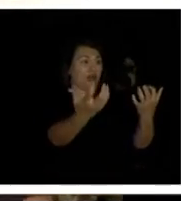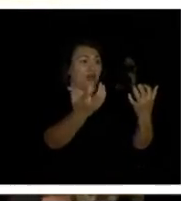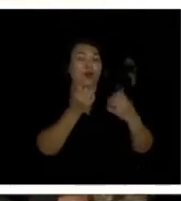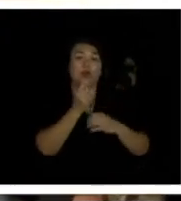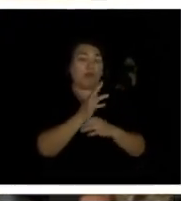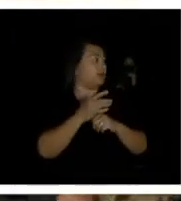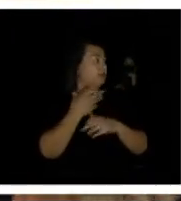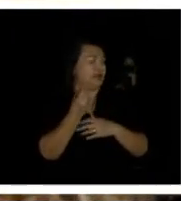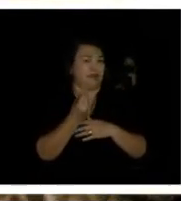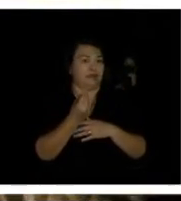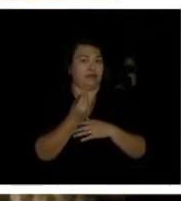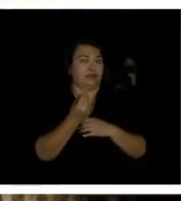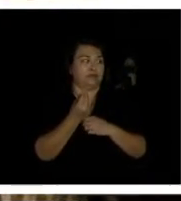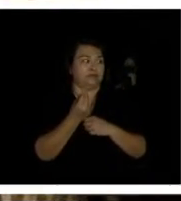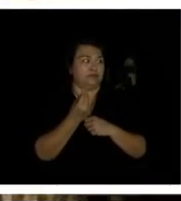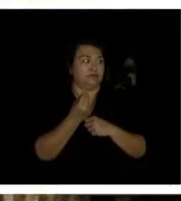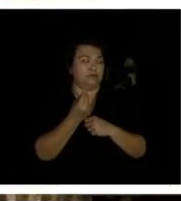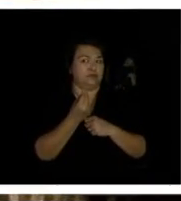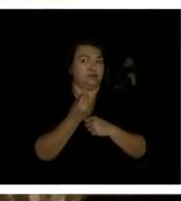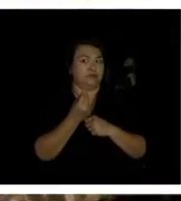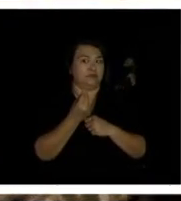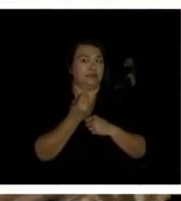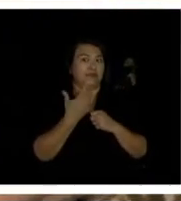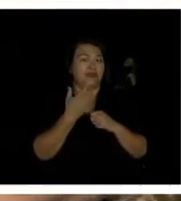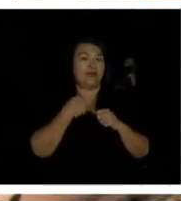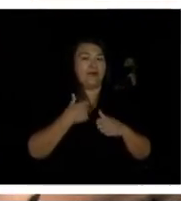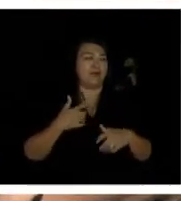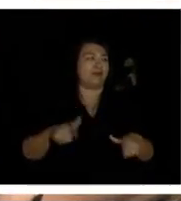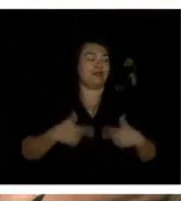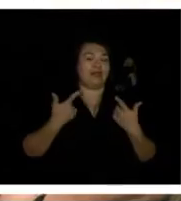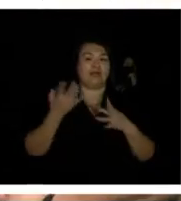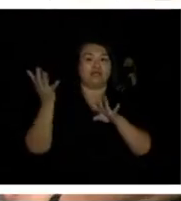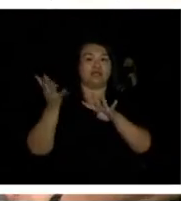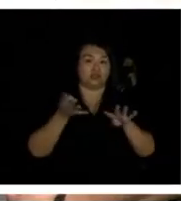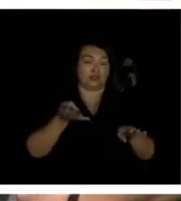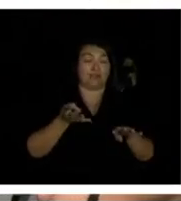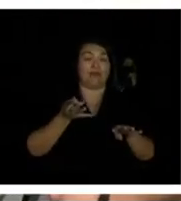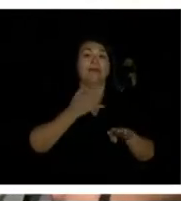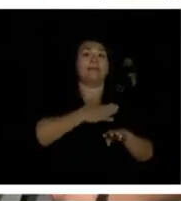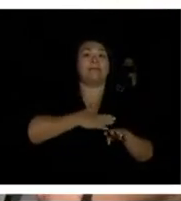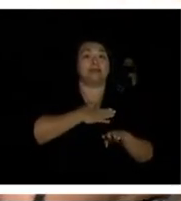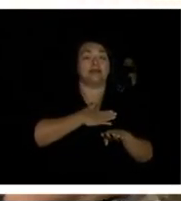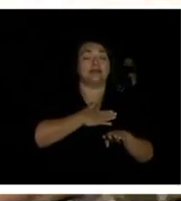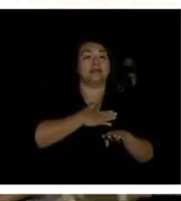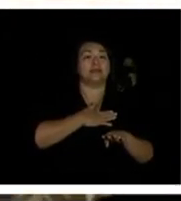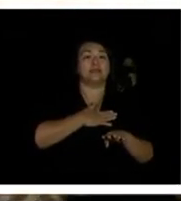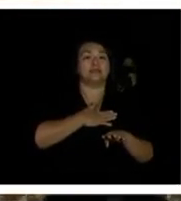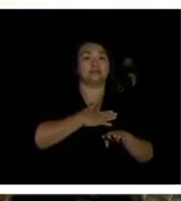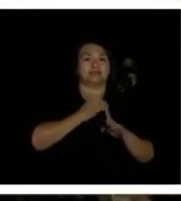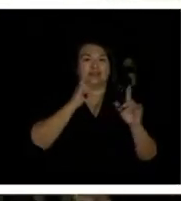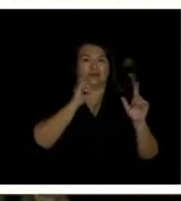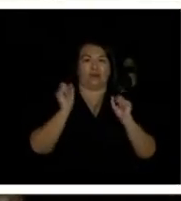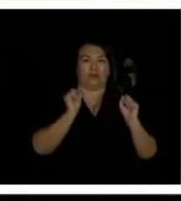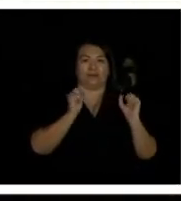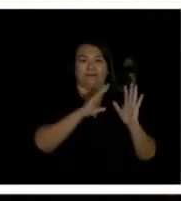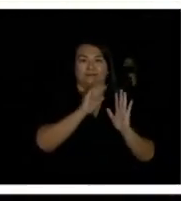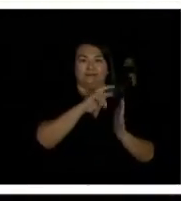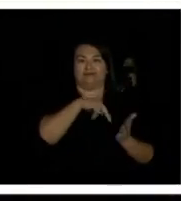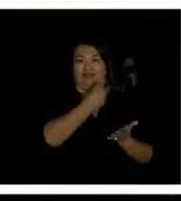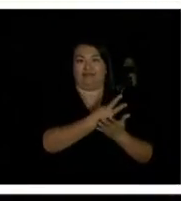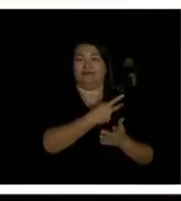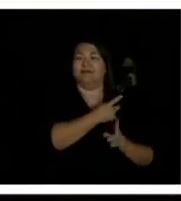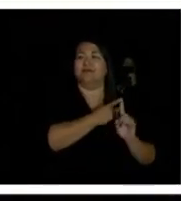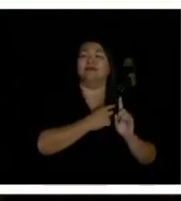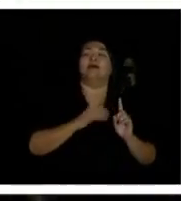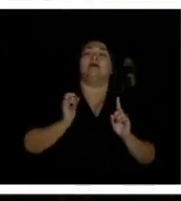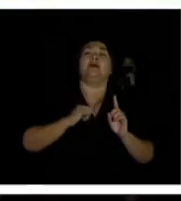are out there joining via live stream. Please enter some thoughts and your ideas in